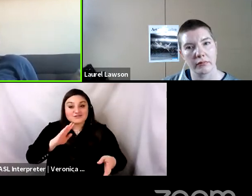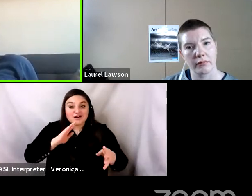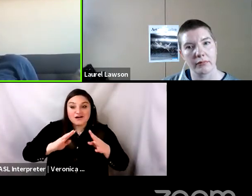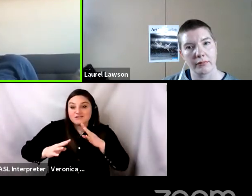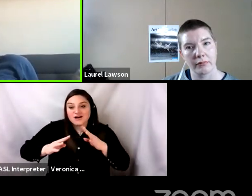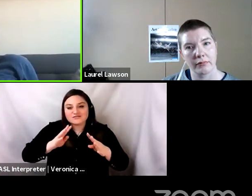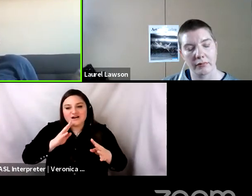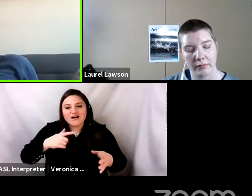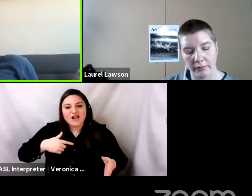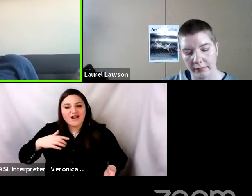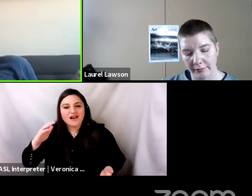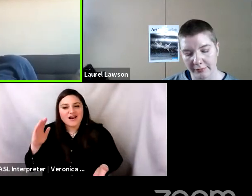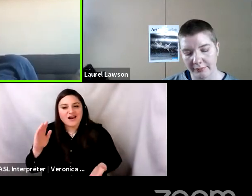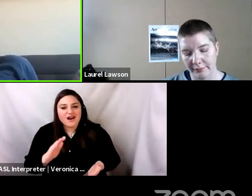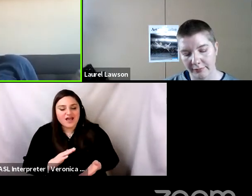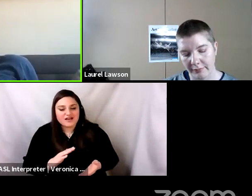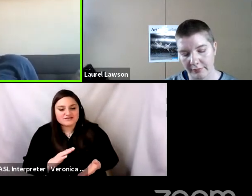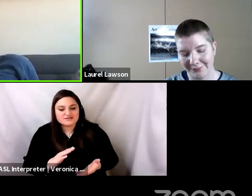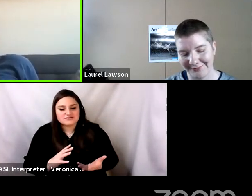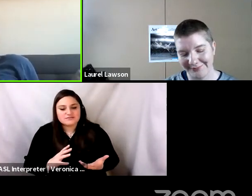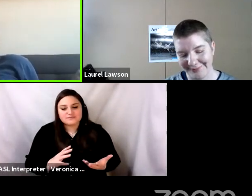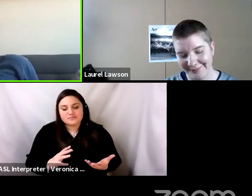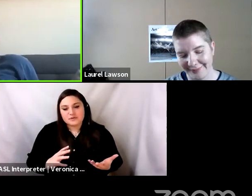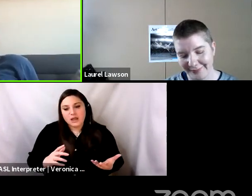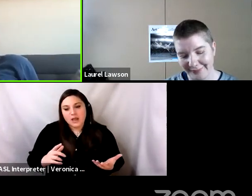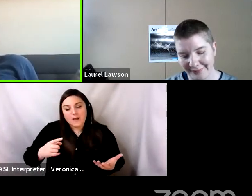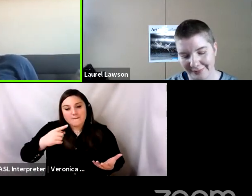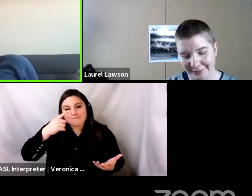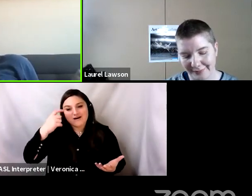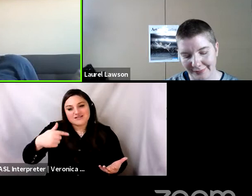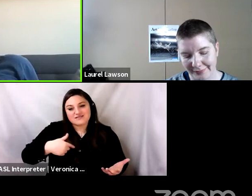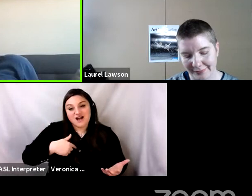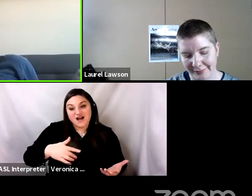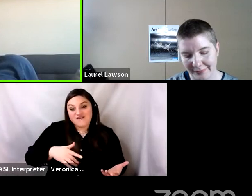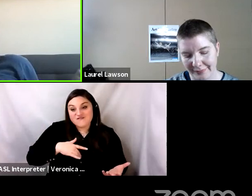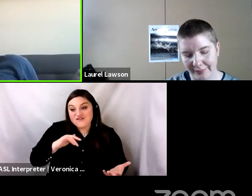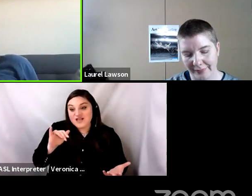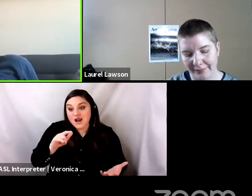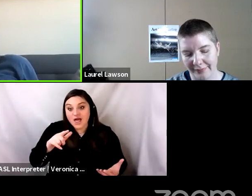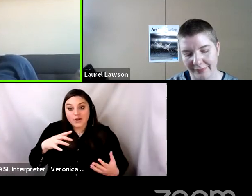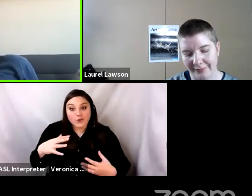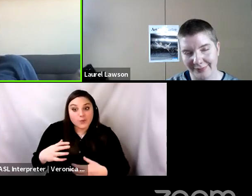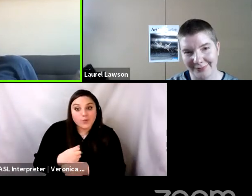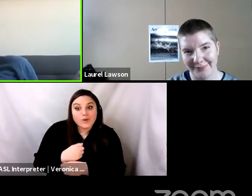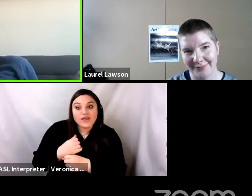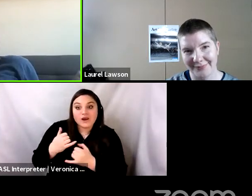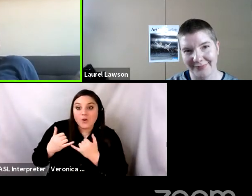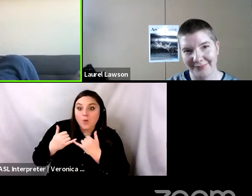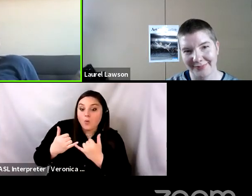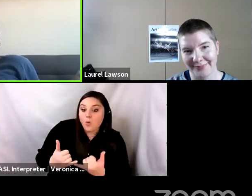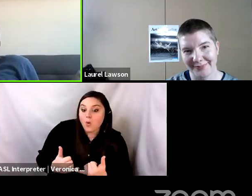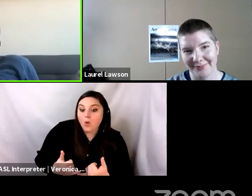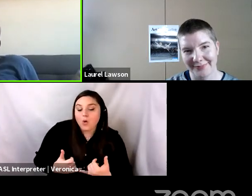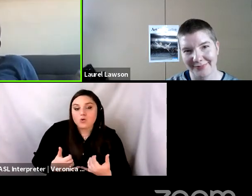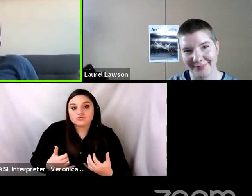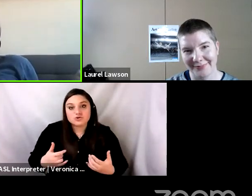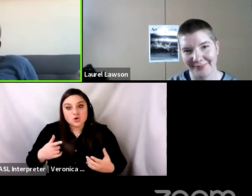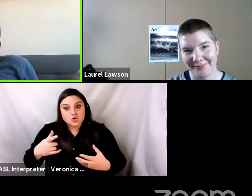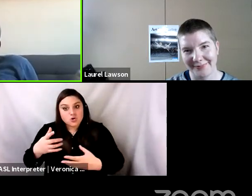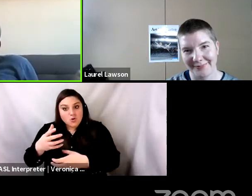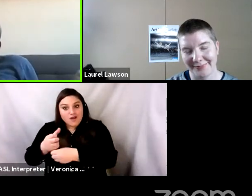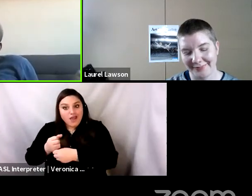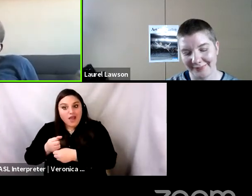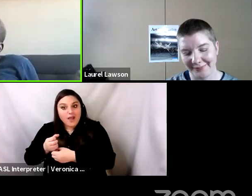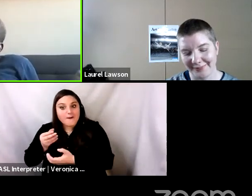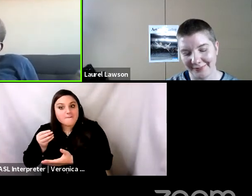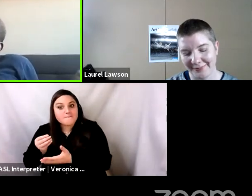awards, you're supposed to be more, but it feels really, yeah, right. Thank you for that. But it feels false